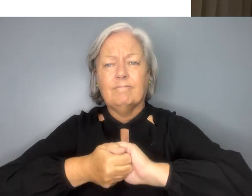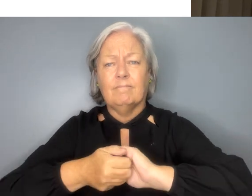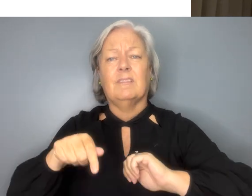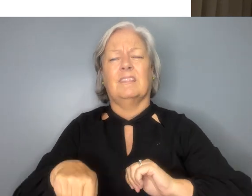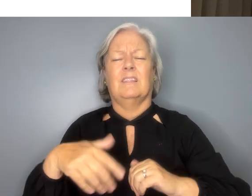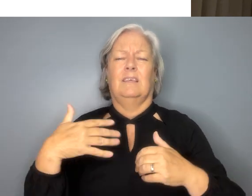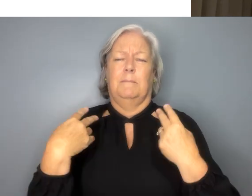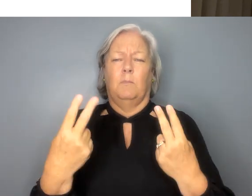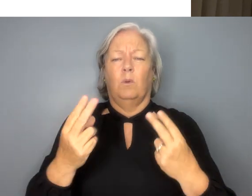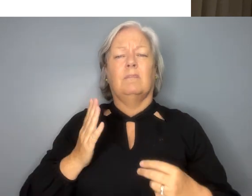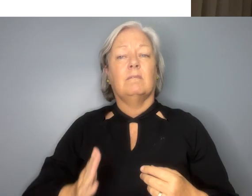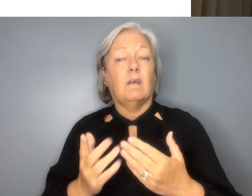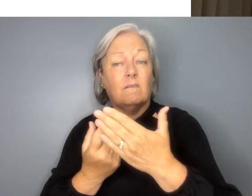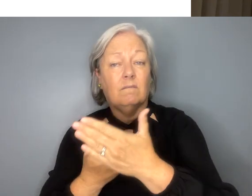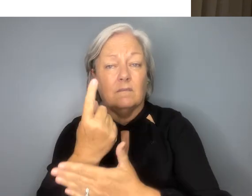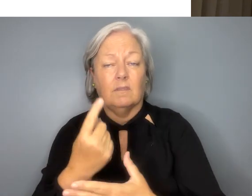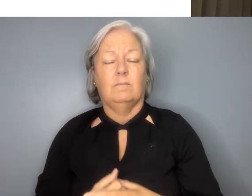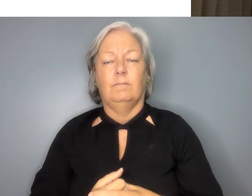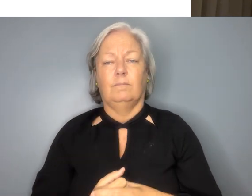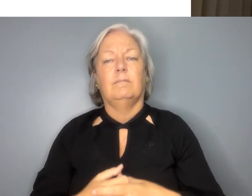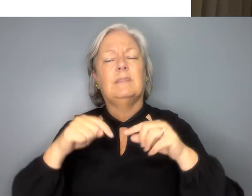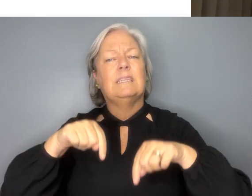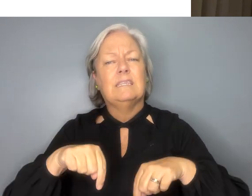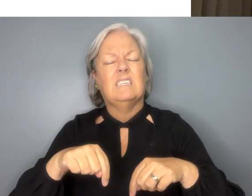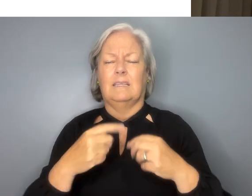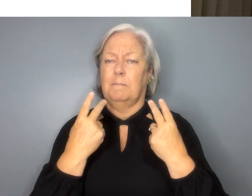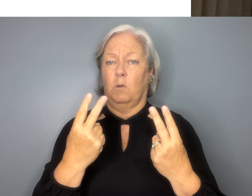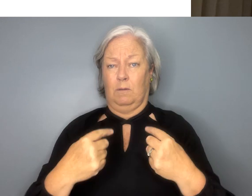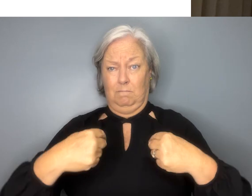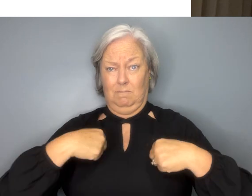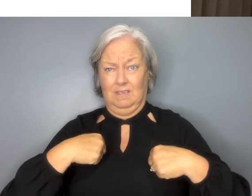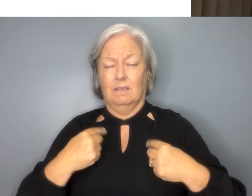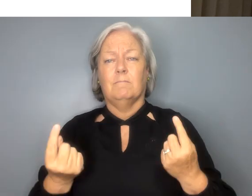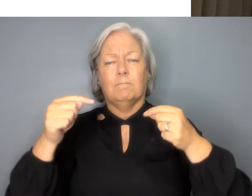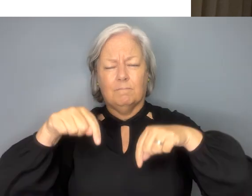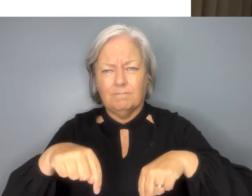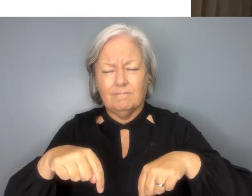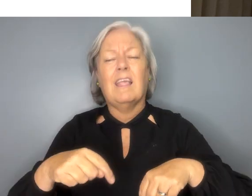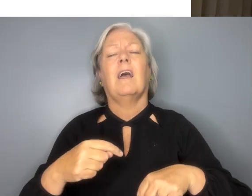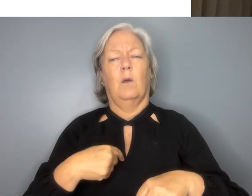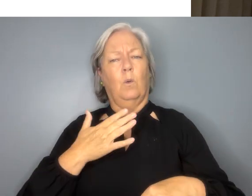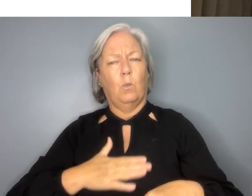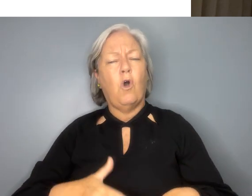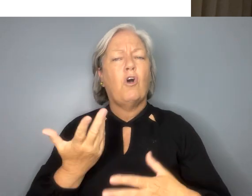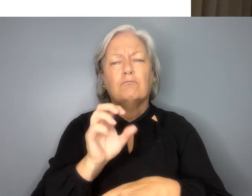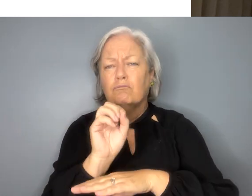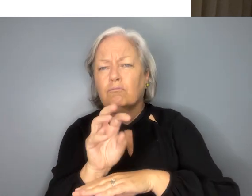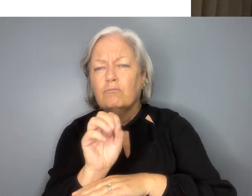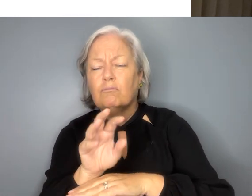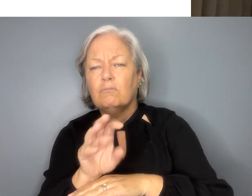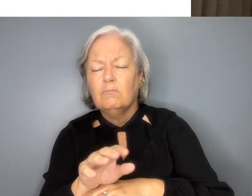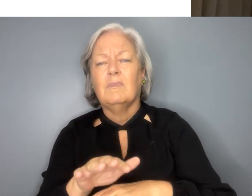event. This side event provides a critical forum for me to present a contemporary